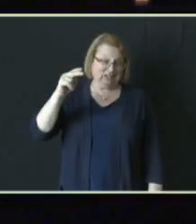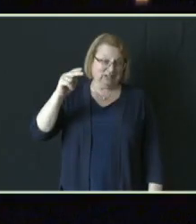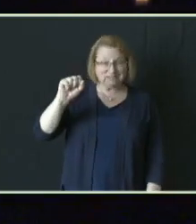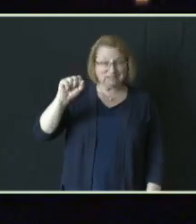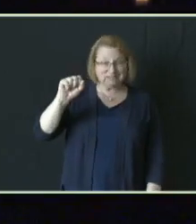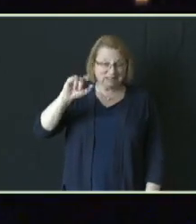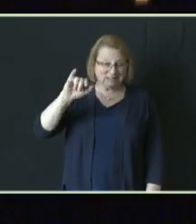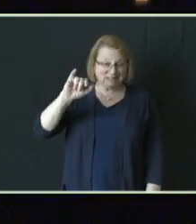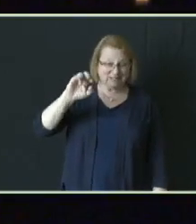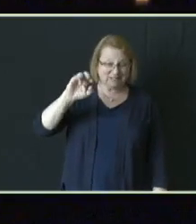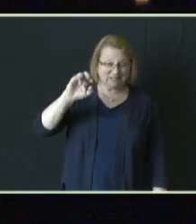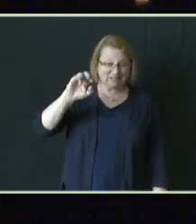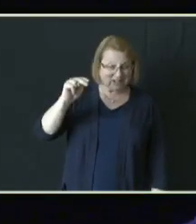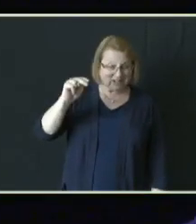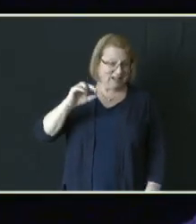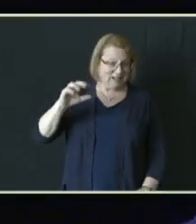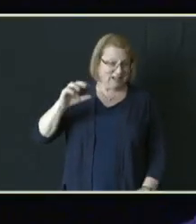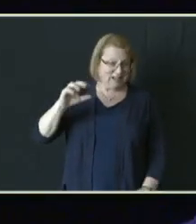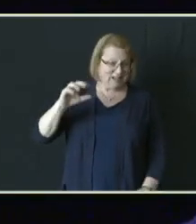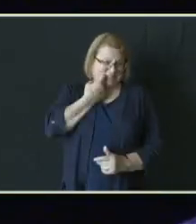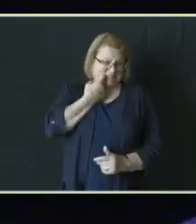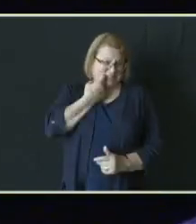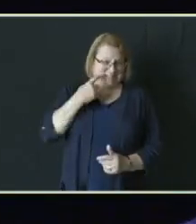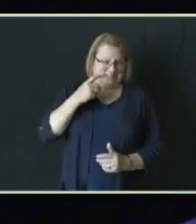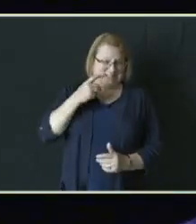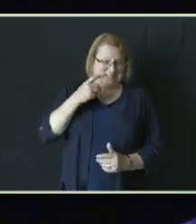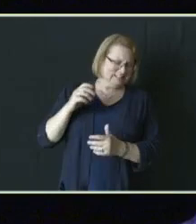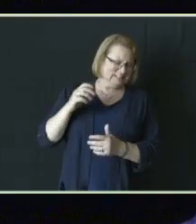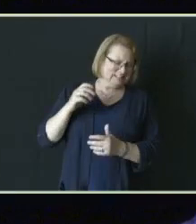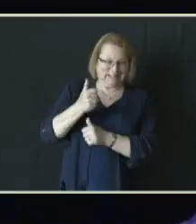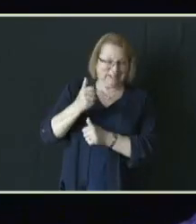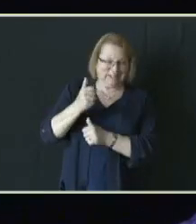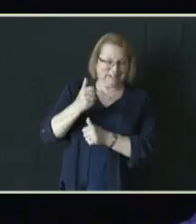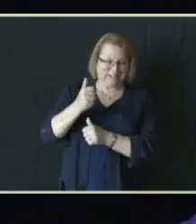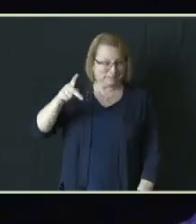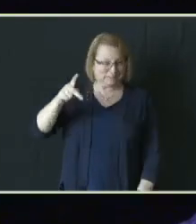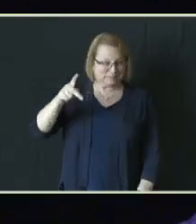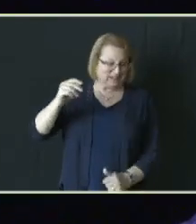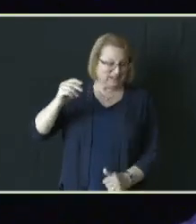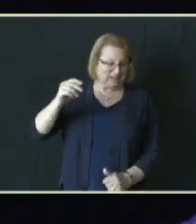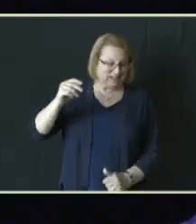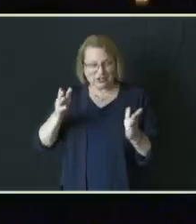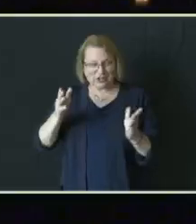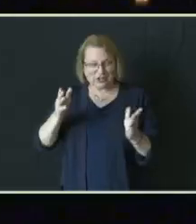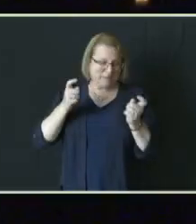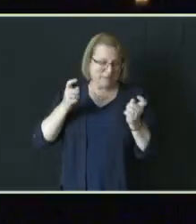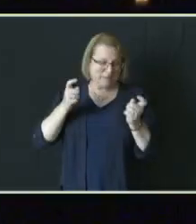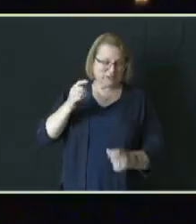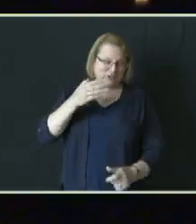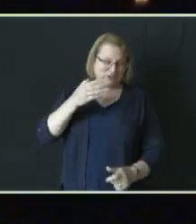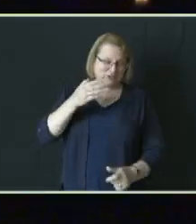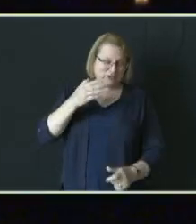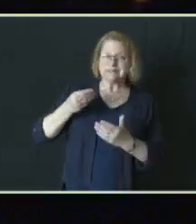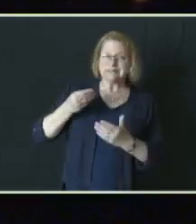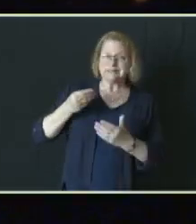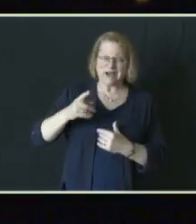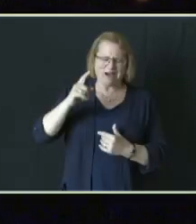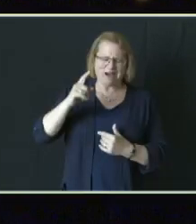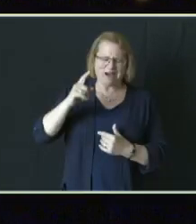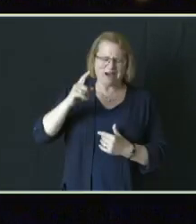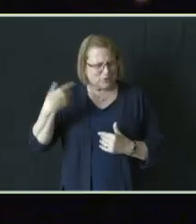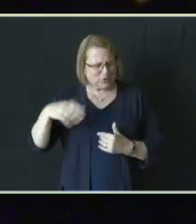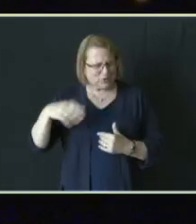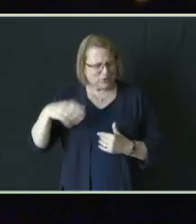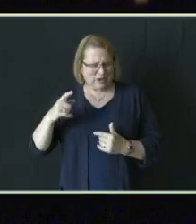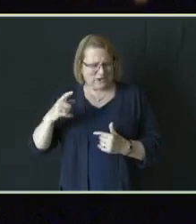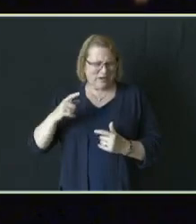of BestBuy.com. Your personal mission of giving back is demonstrated through your service to the Congressional Black